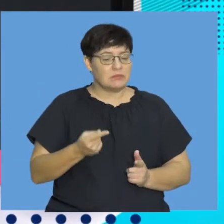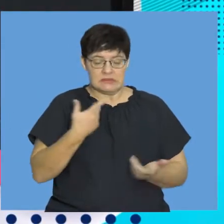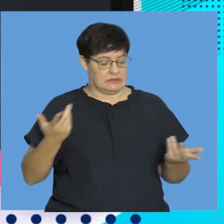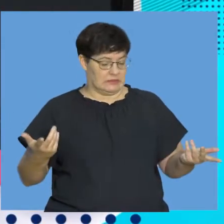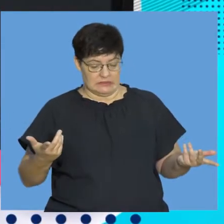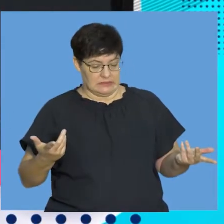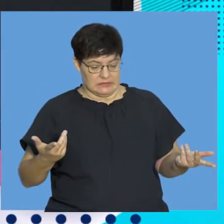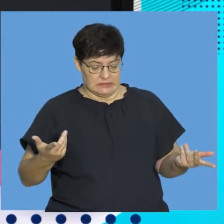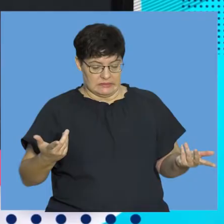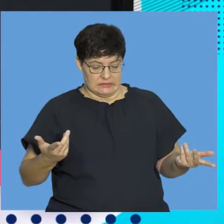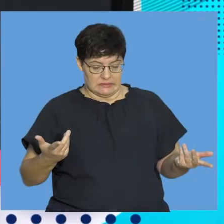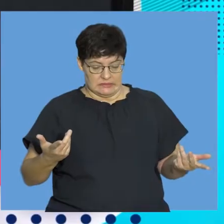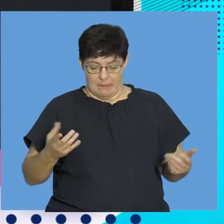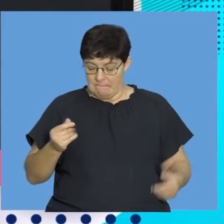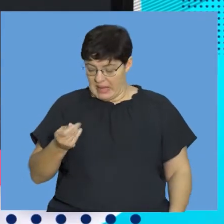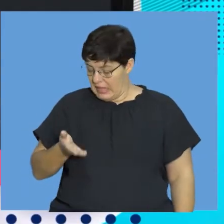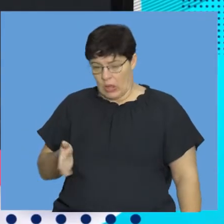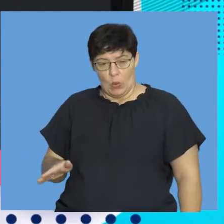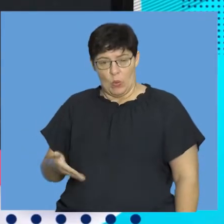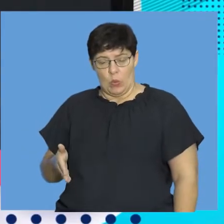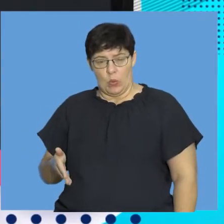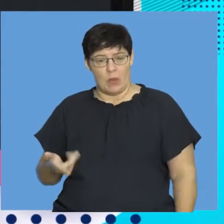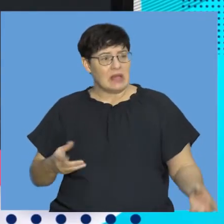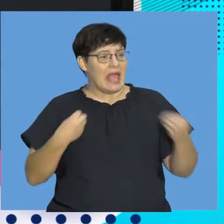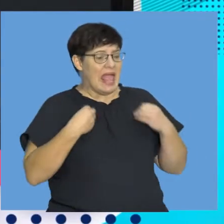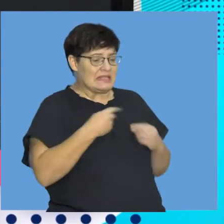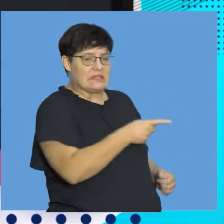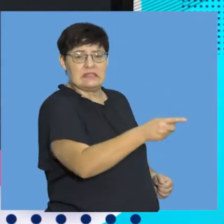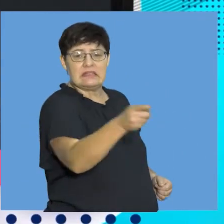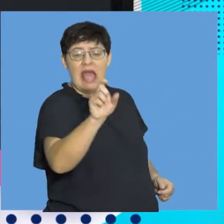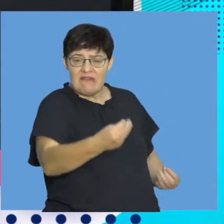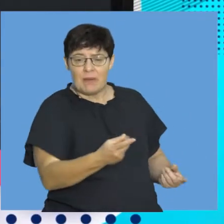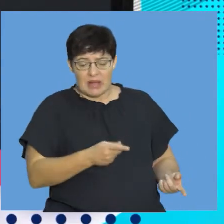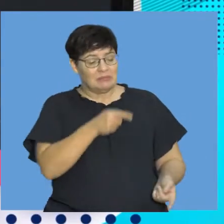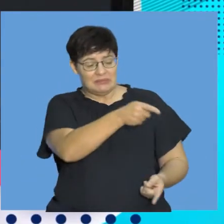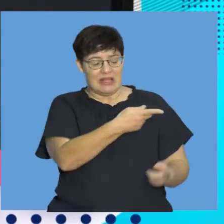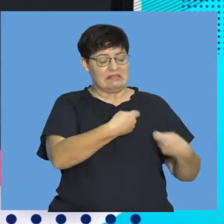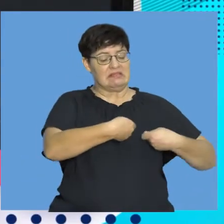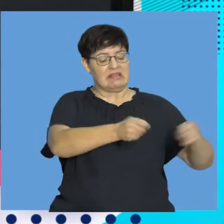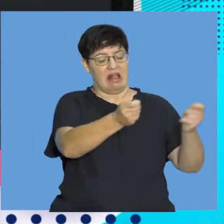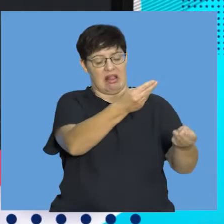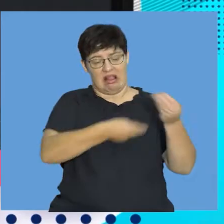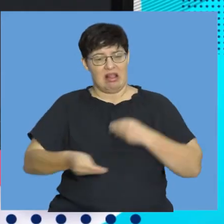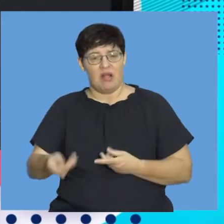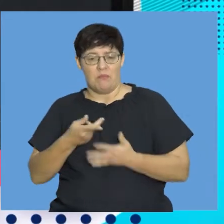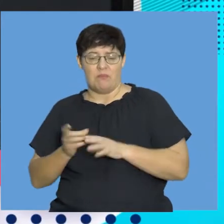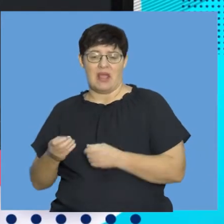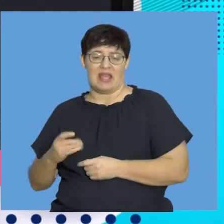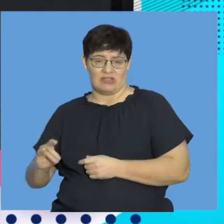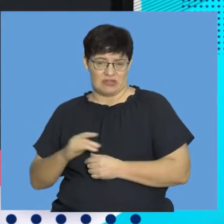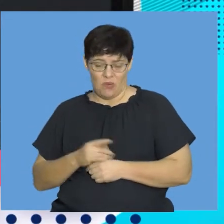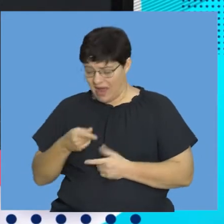where you have cash flow problems, where you have liquidity problems, where the receipts are